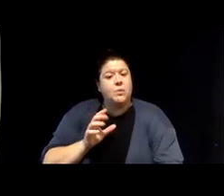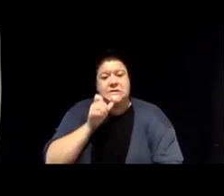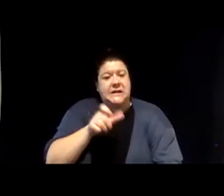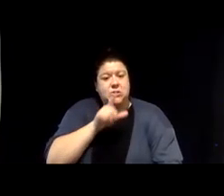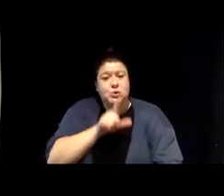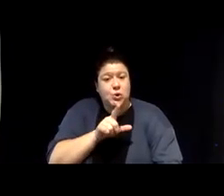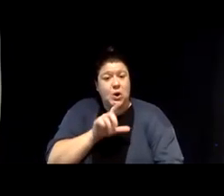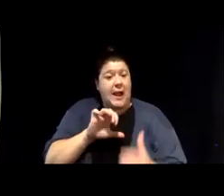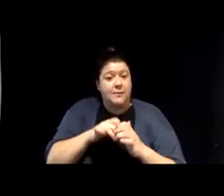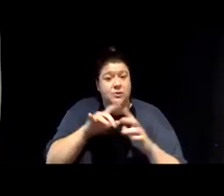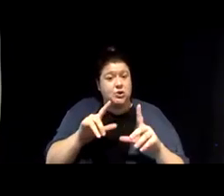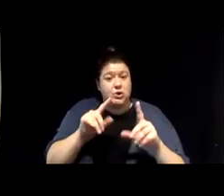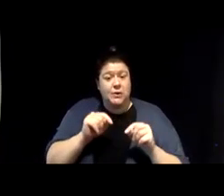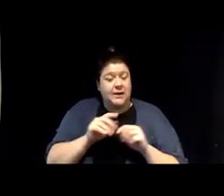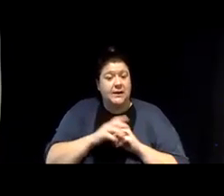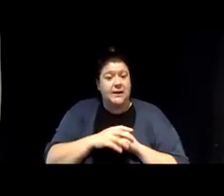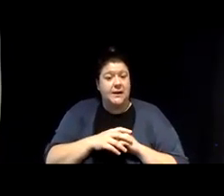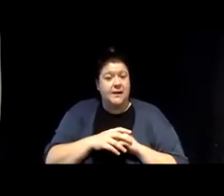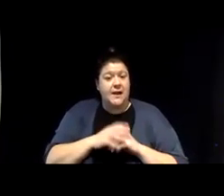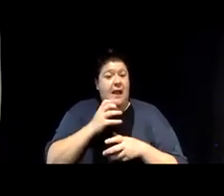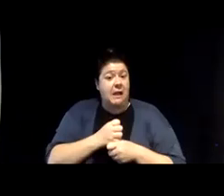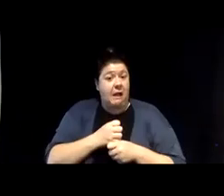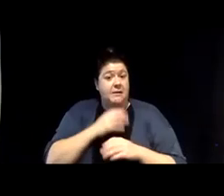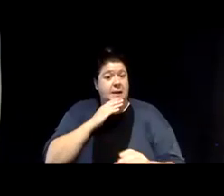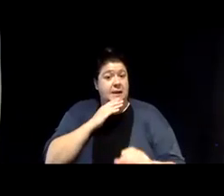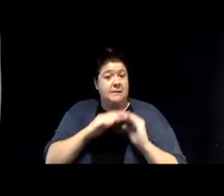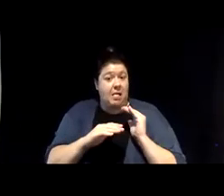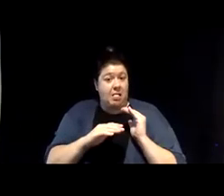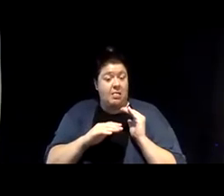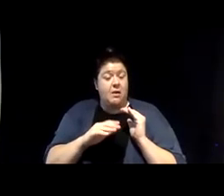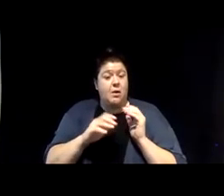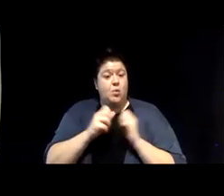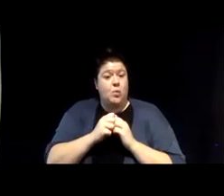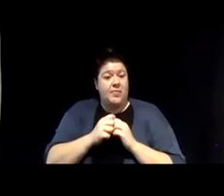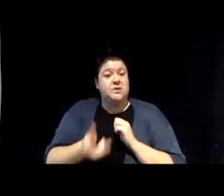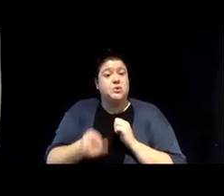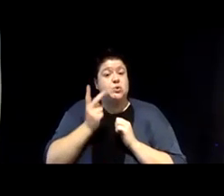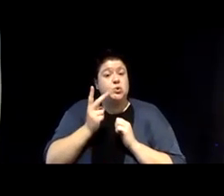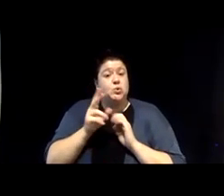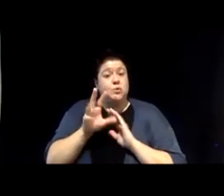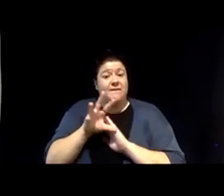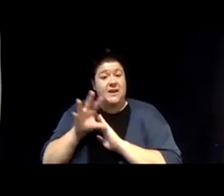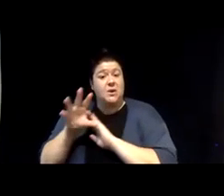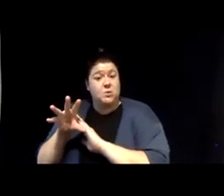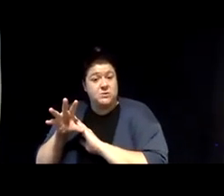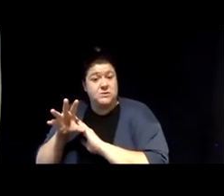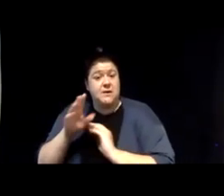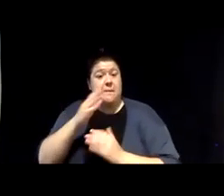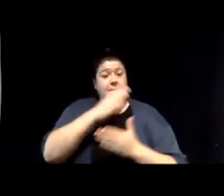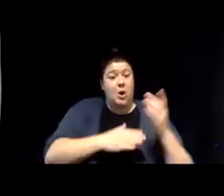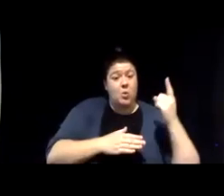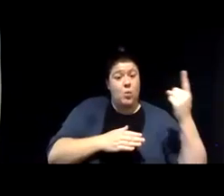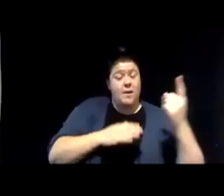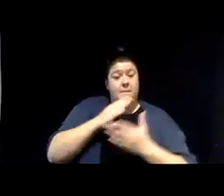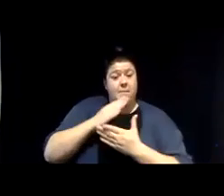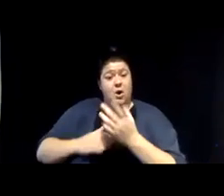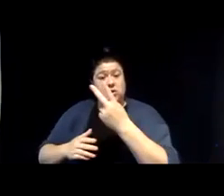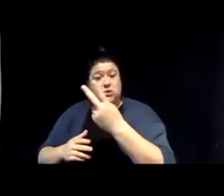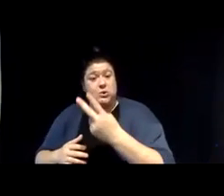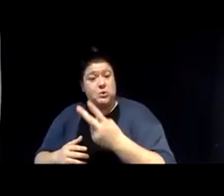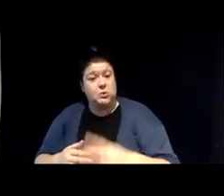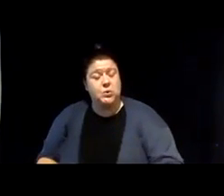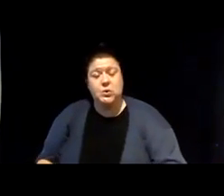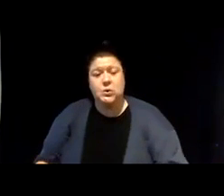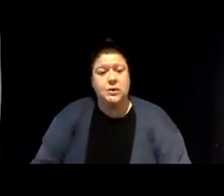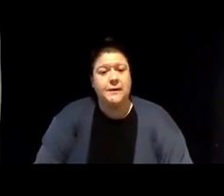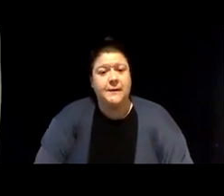it because I got an email with two videos, which is one part one and part two. No, you got